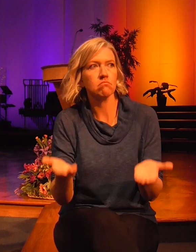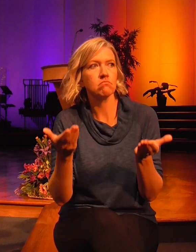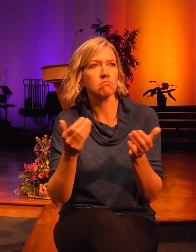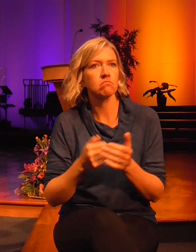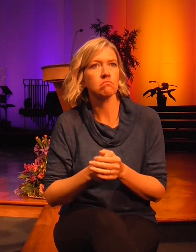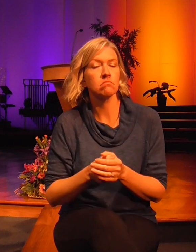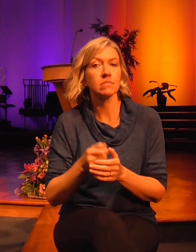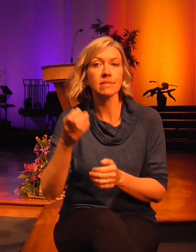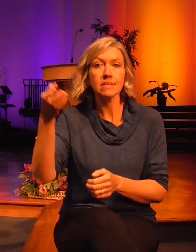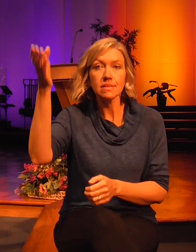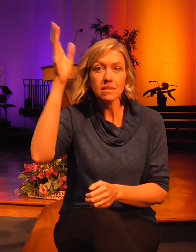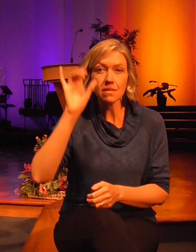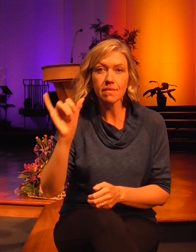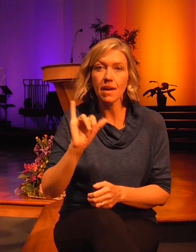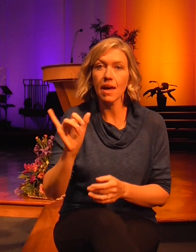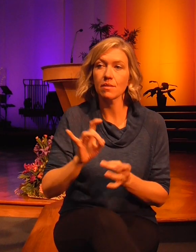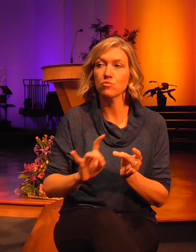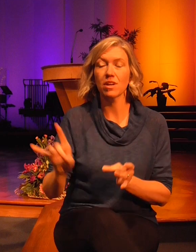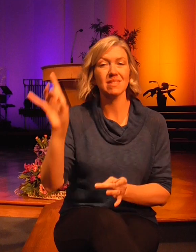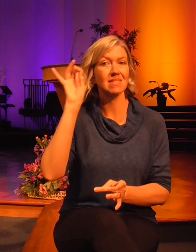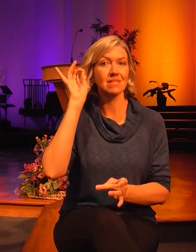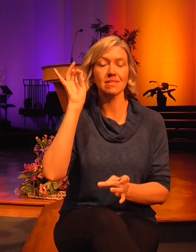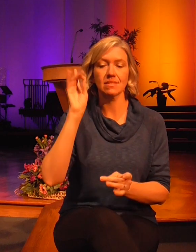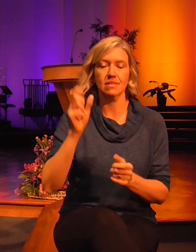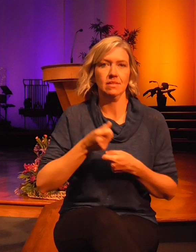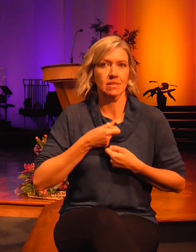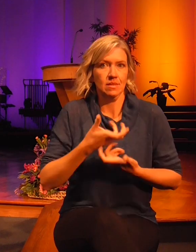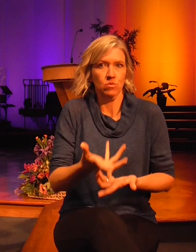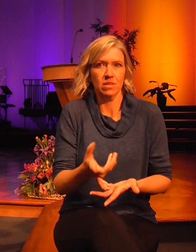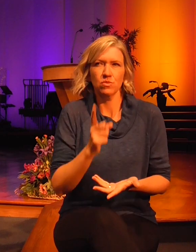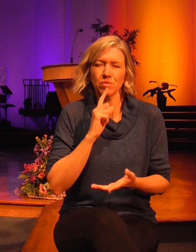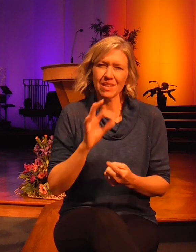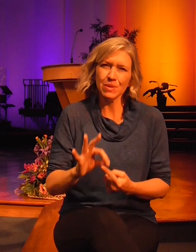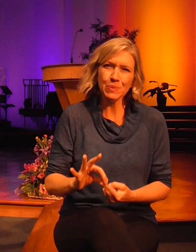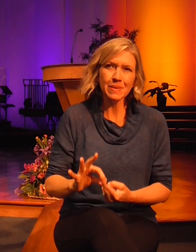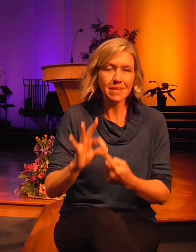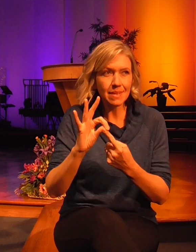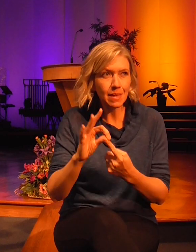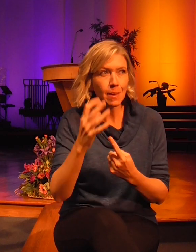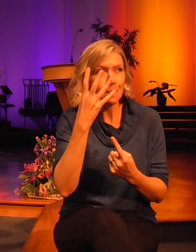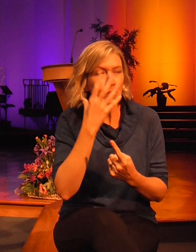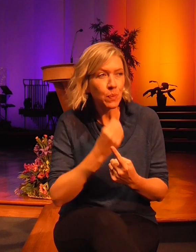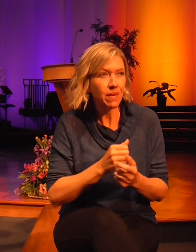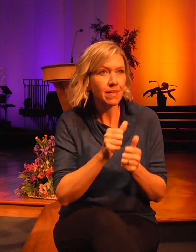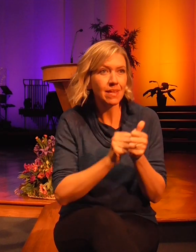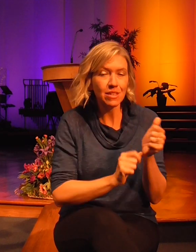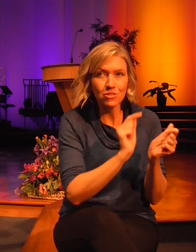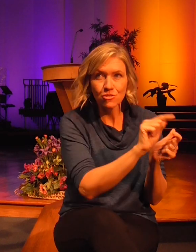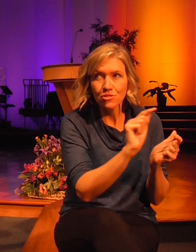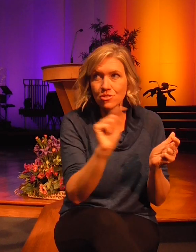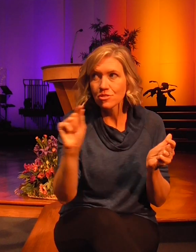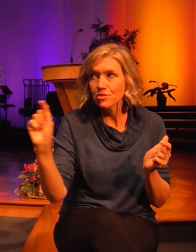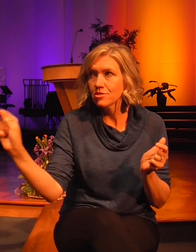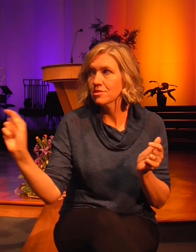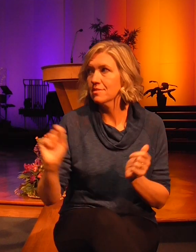is a divine presence that expresses so uniquely and beautifully as each and every one of us.